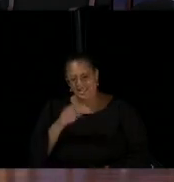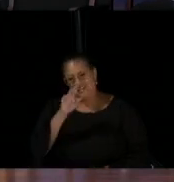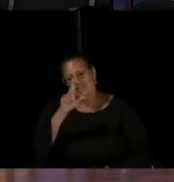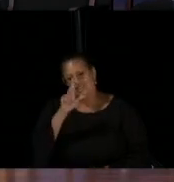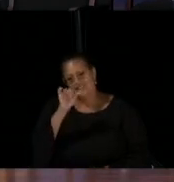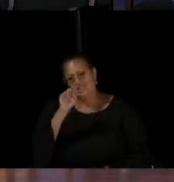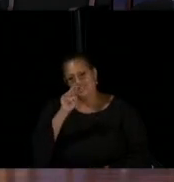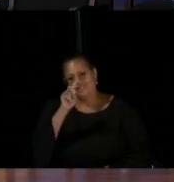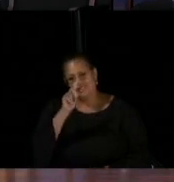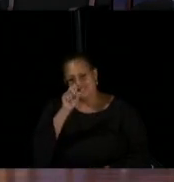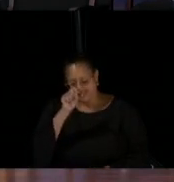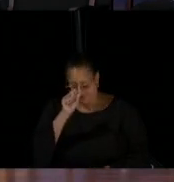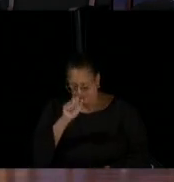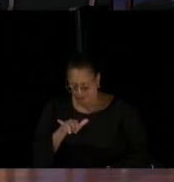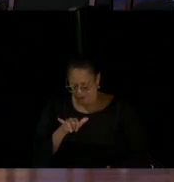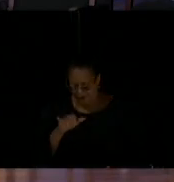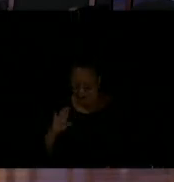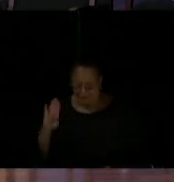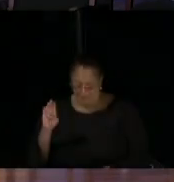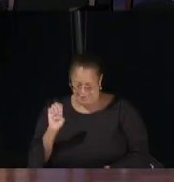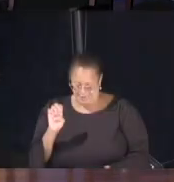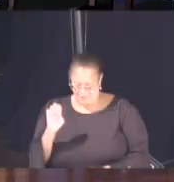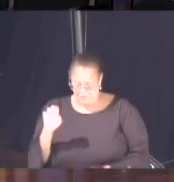Lindsay Elizabeth Beitzel.